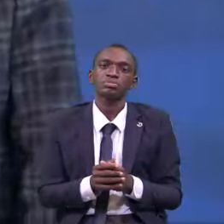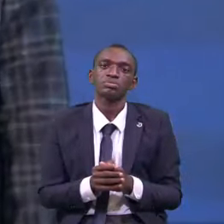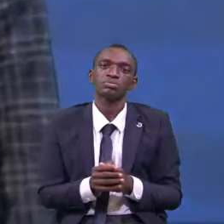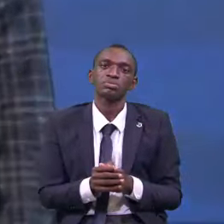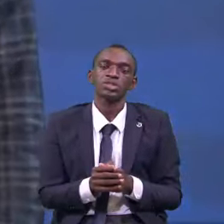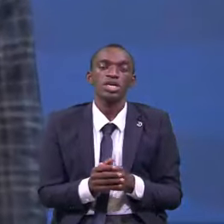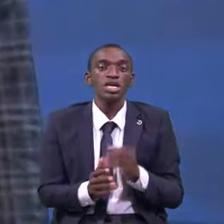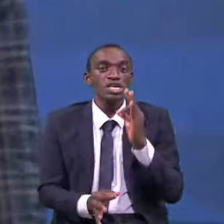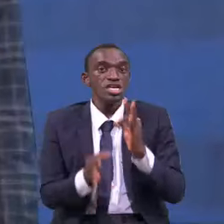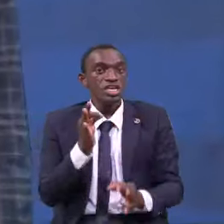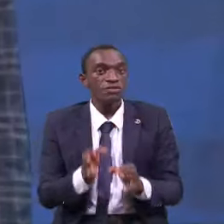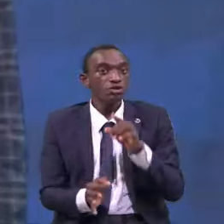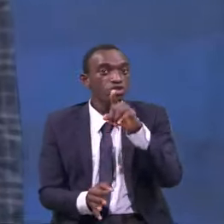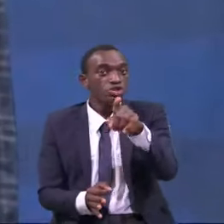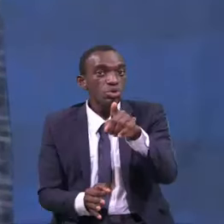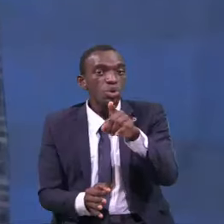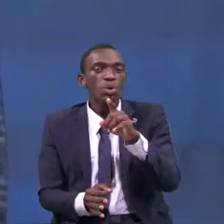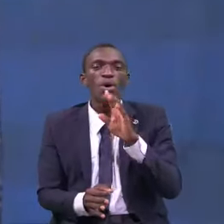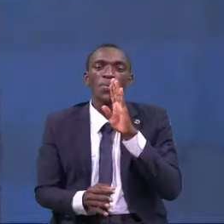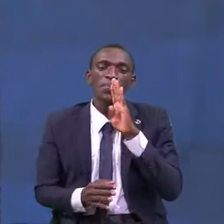If ye be willing.